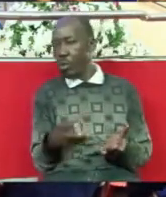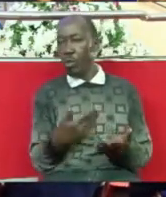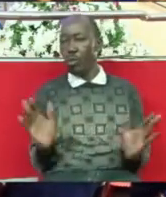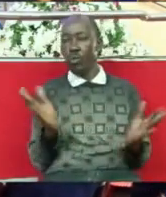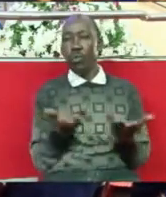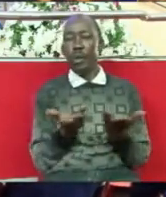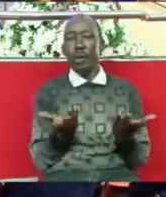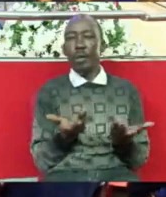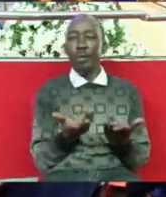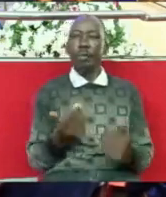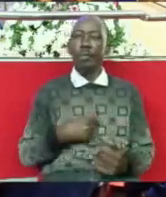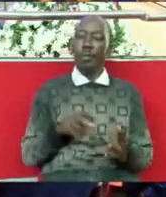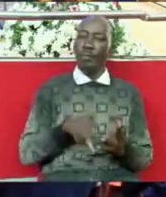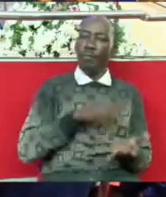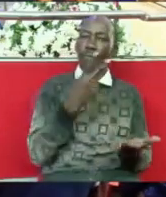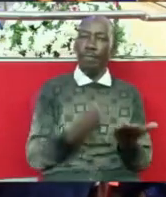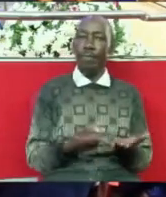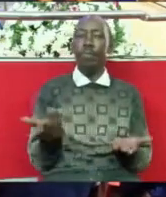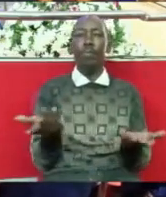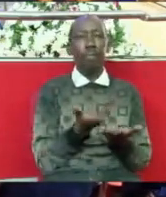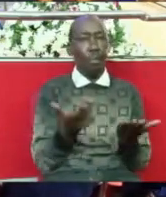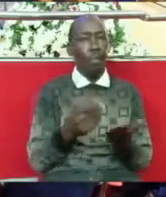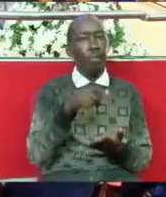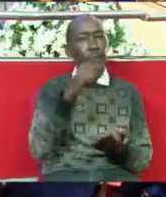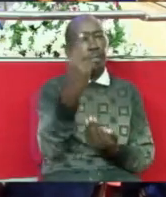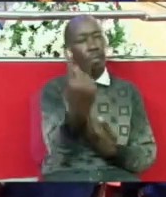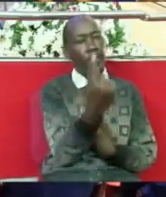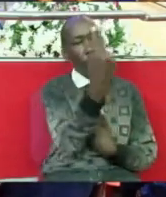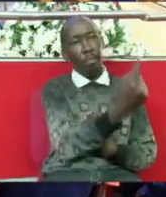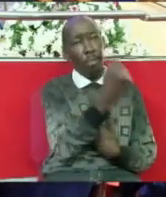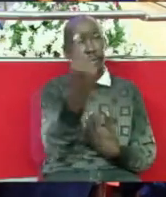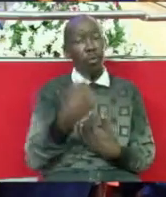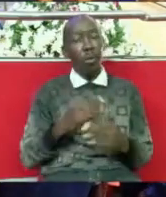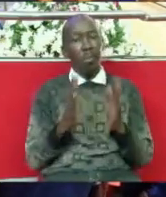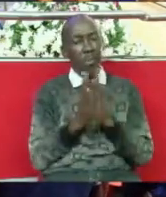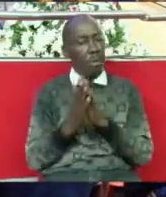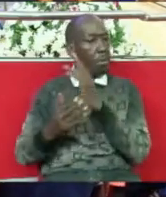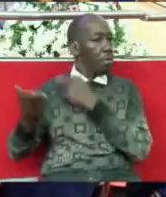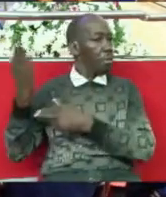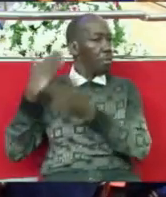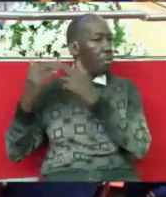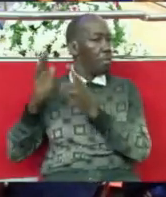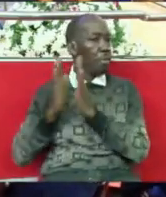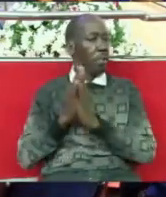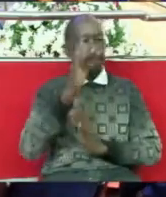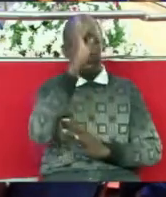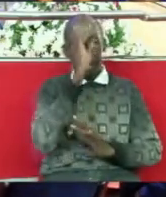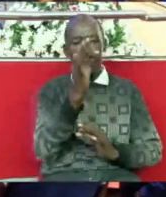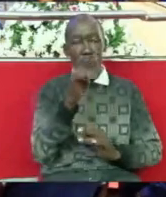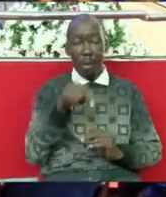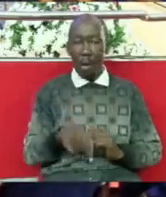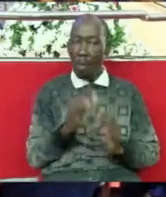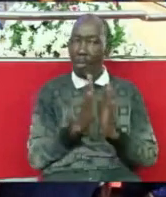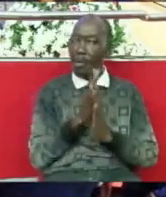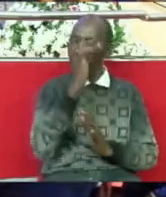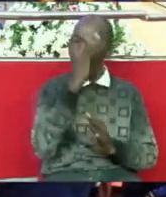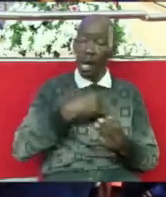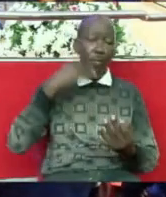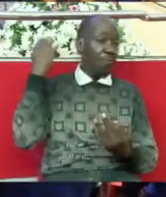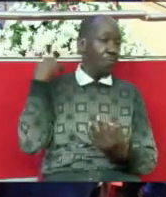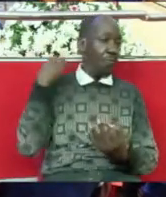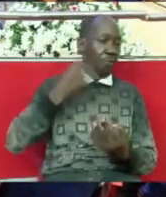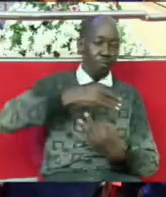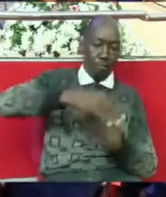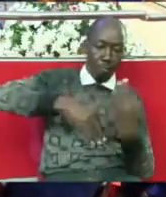Where have I drifted? Do I pray like I used to pray? Do I fellowship like I